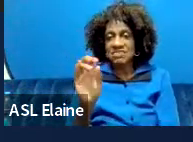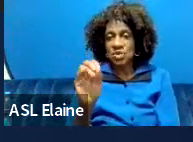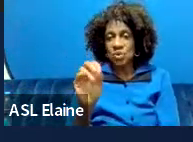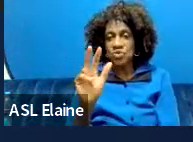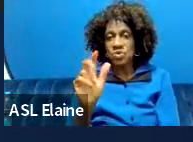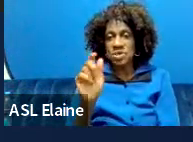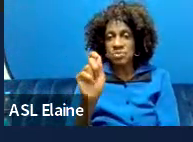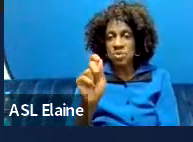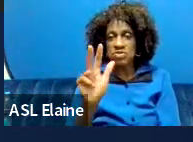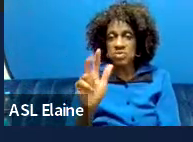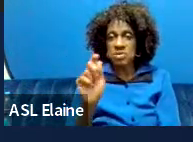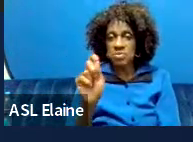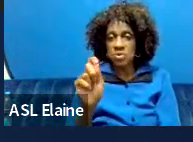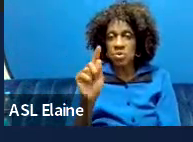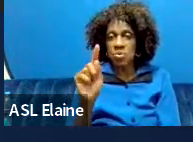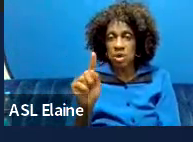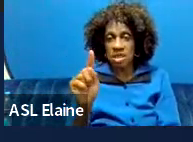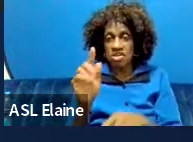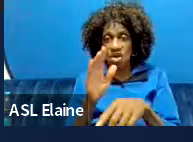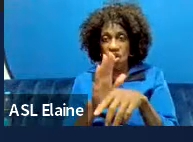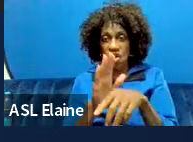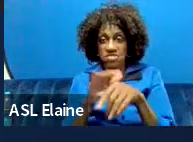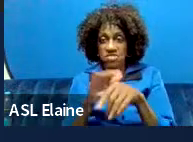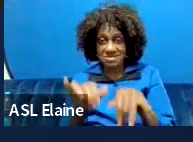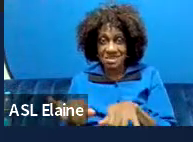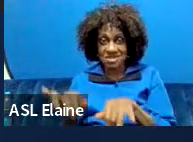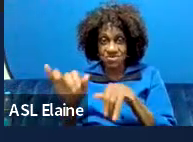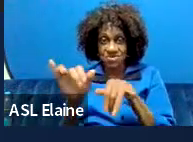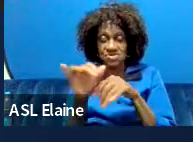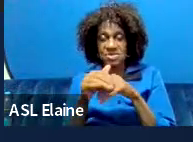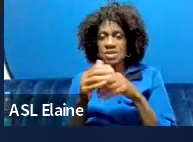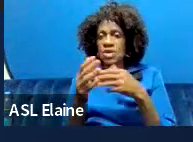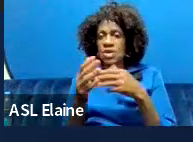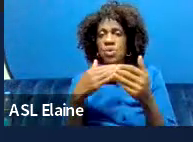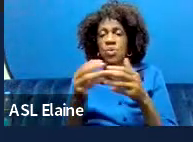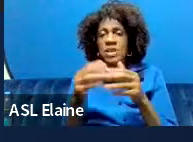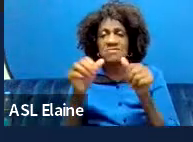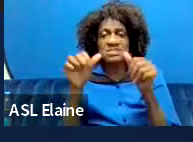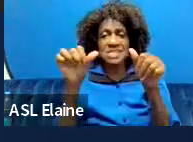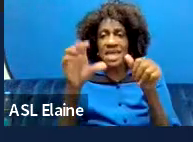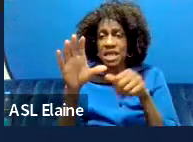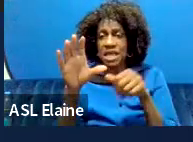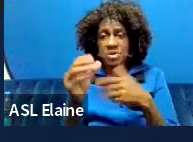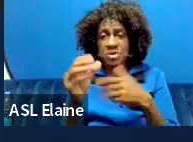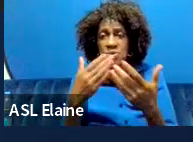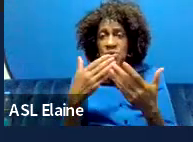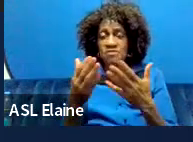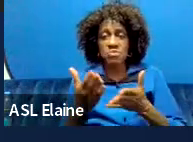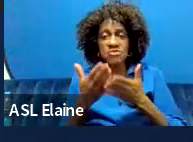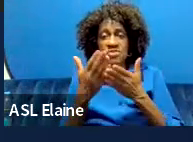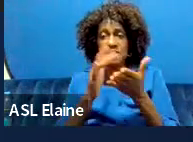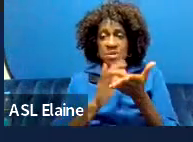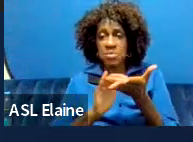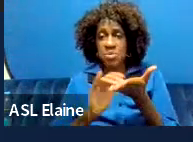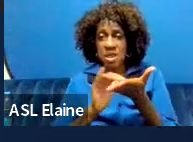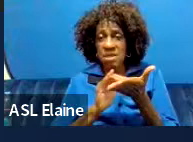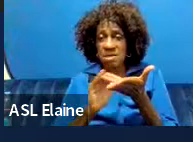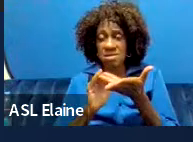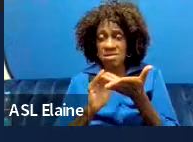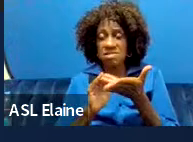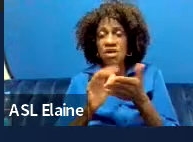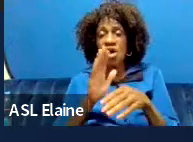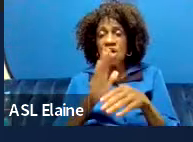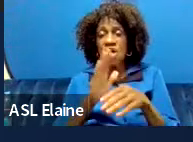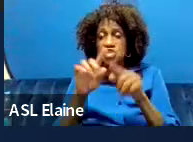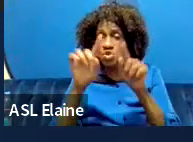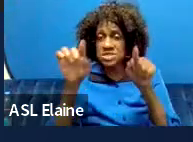703.3.1 of the standards. So whatever sign company or whoever's providing Braille content on your signs, they really are